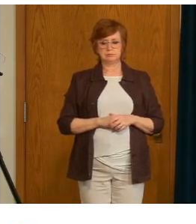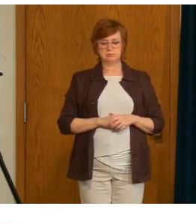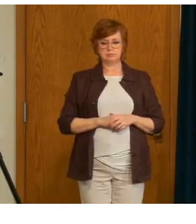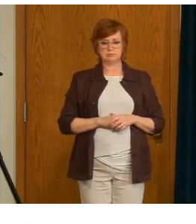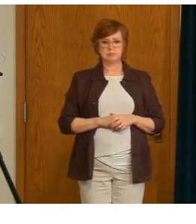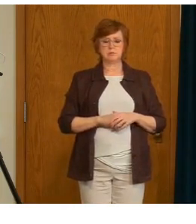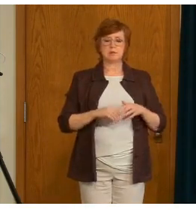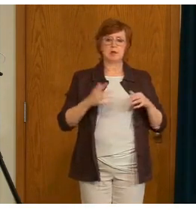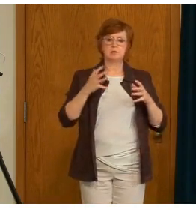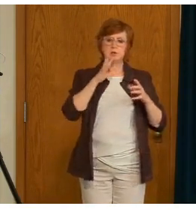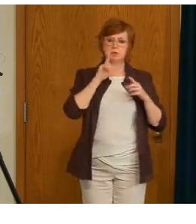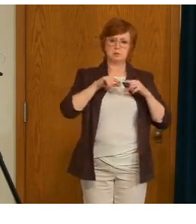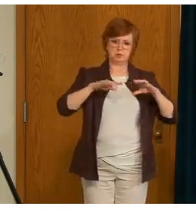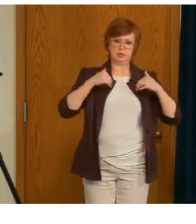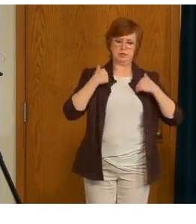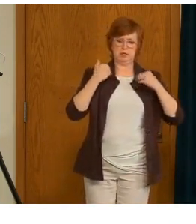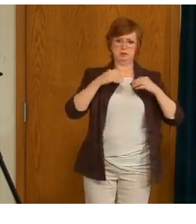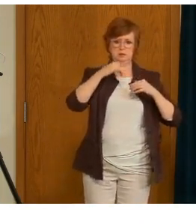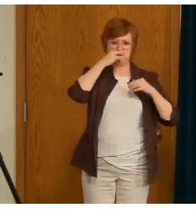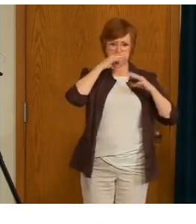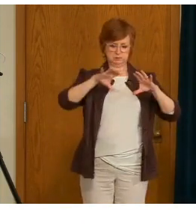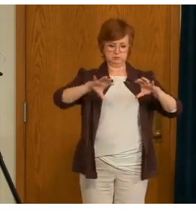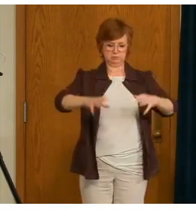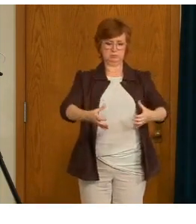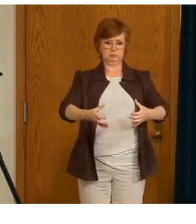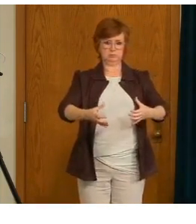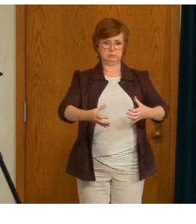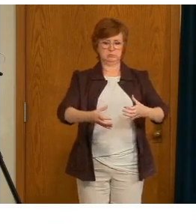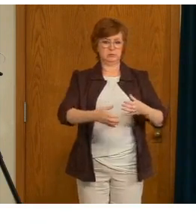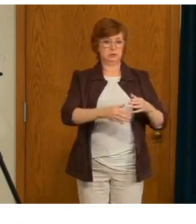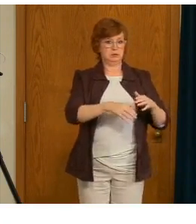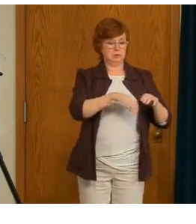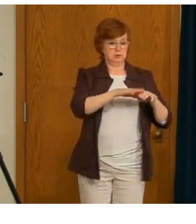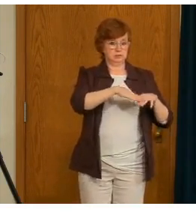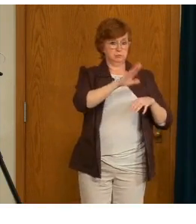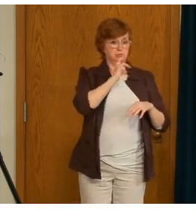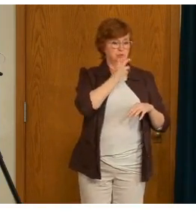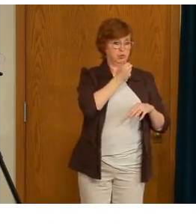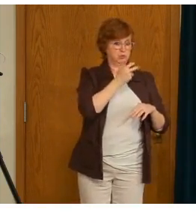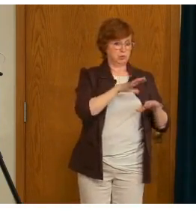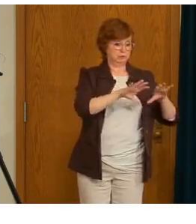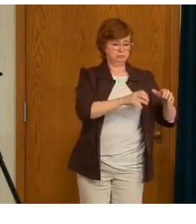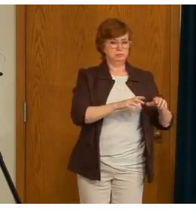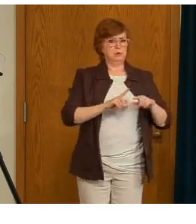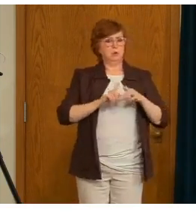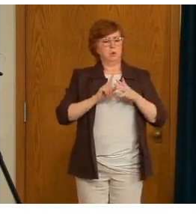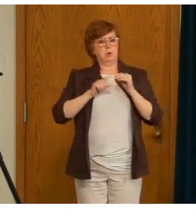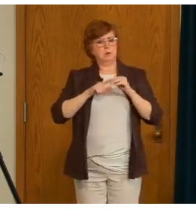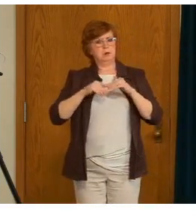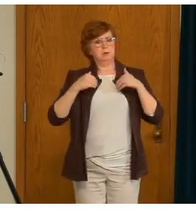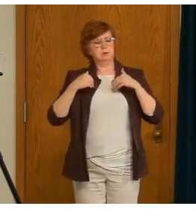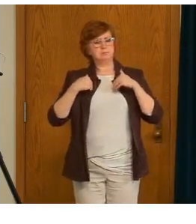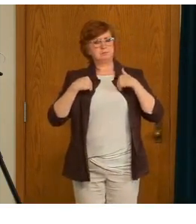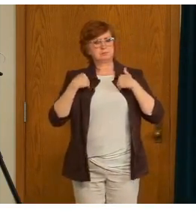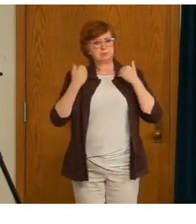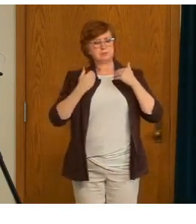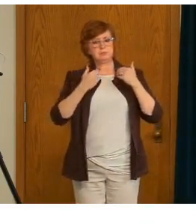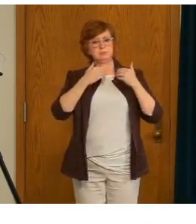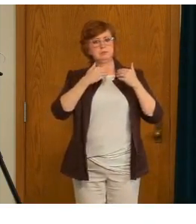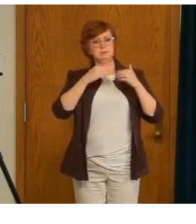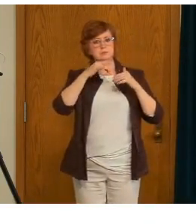is related to younger children. So we now have the authorization for children 12 and over. Can you give me